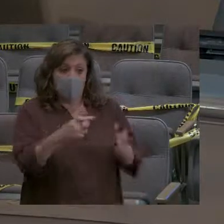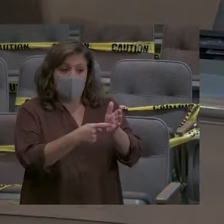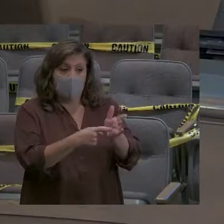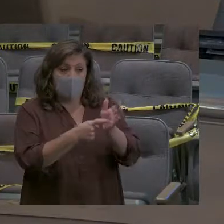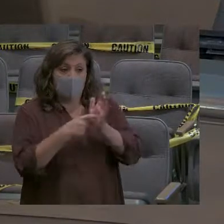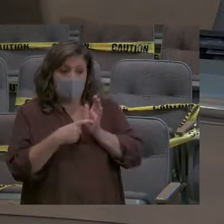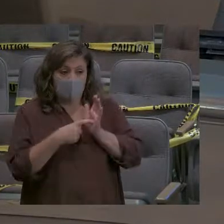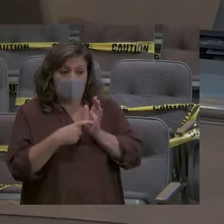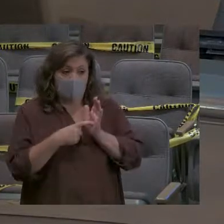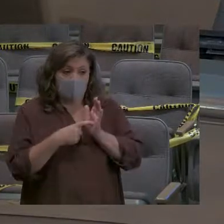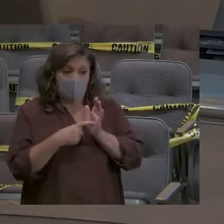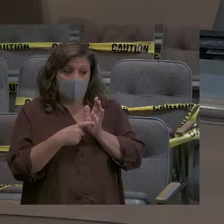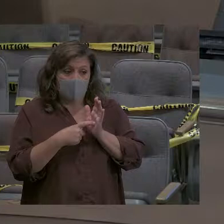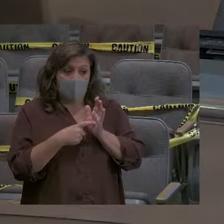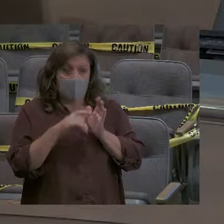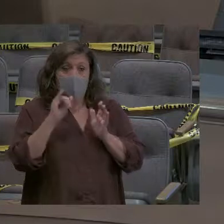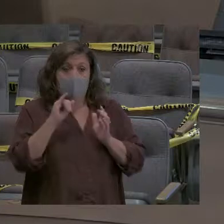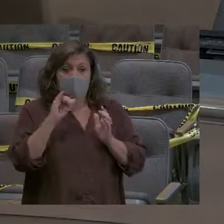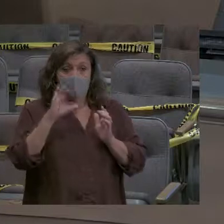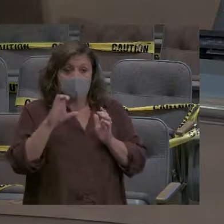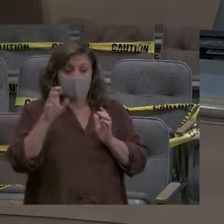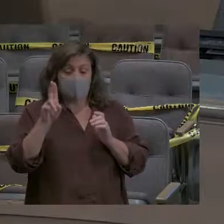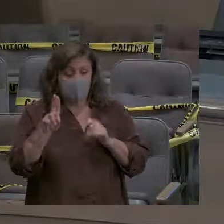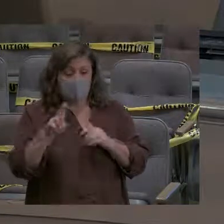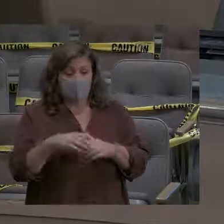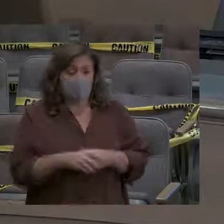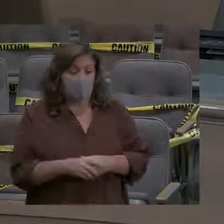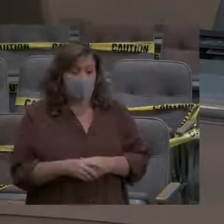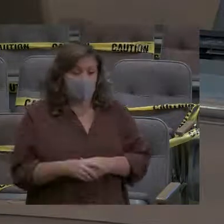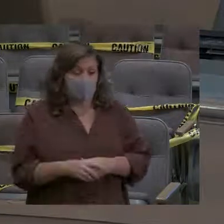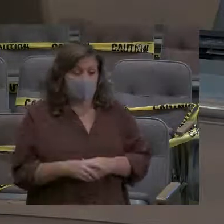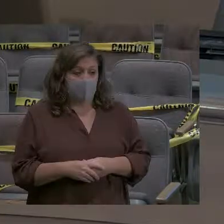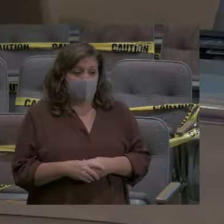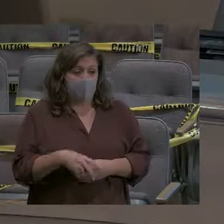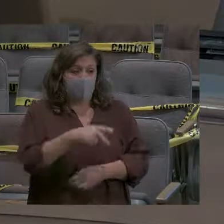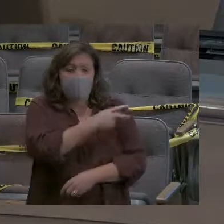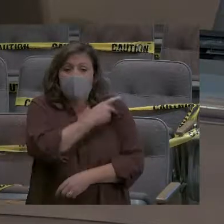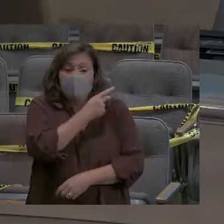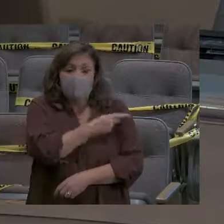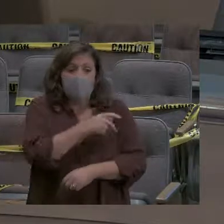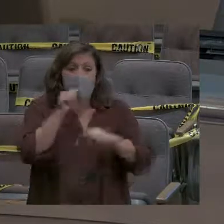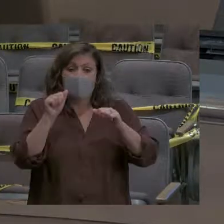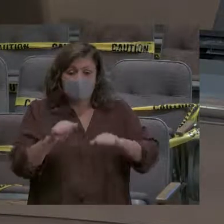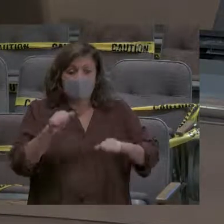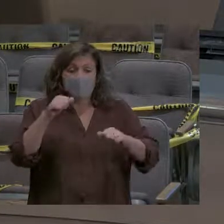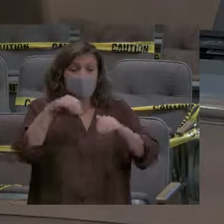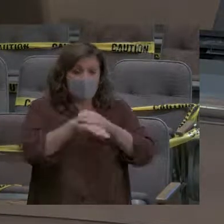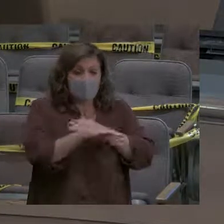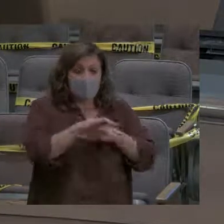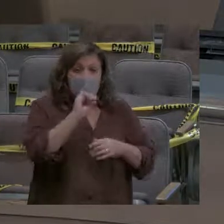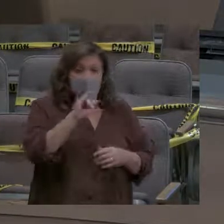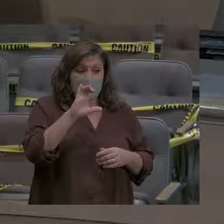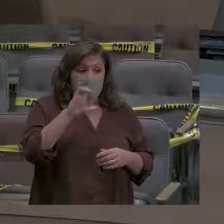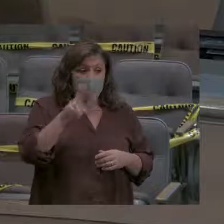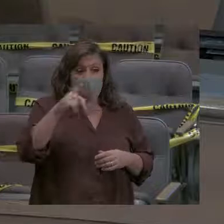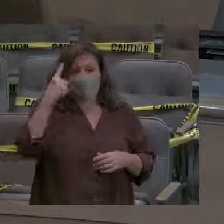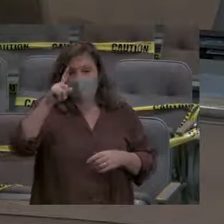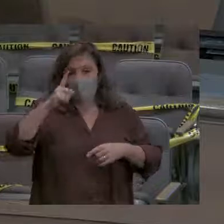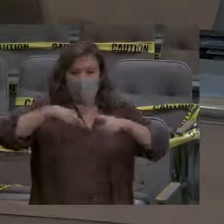requiring ICU care. And patients can be admitted to the intensive care unit for